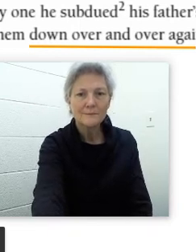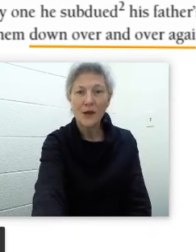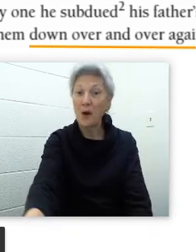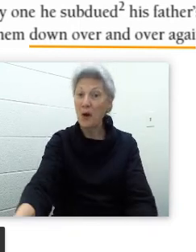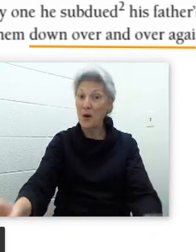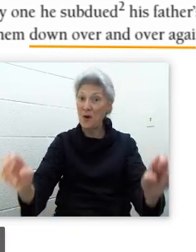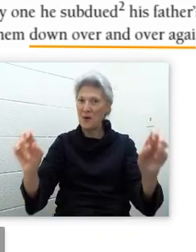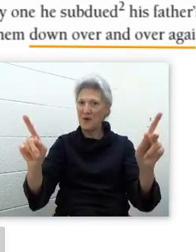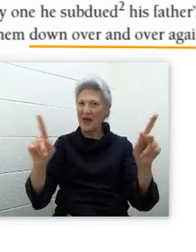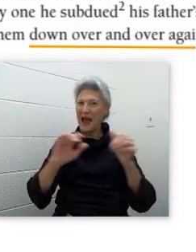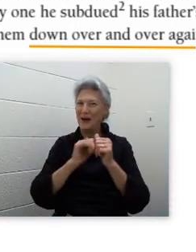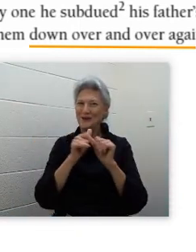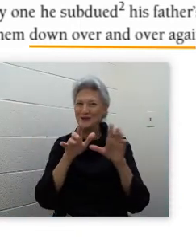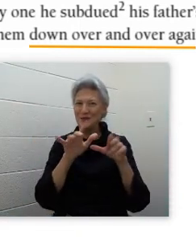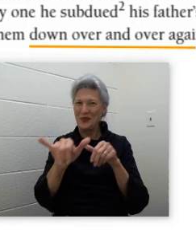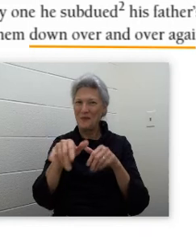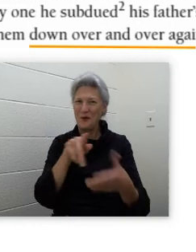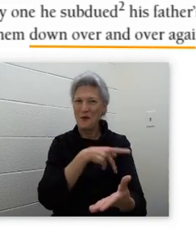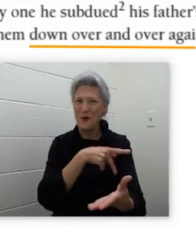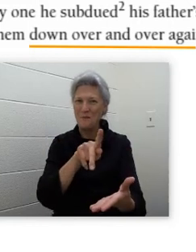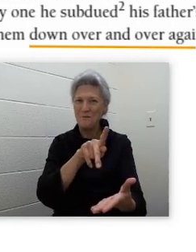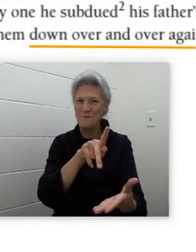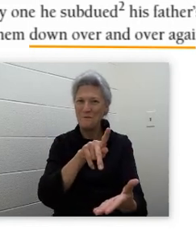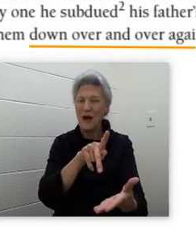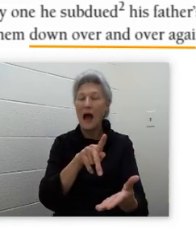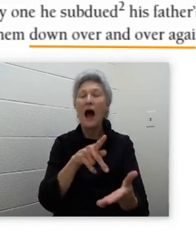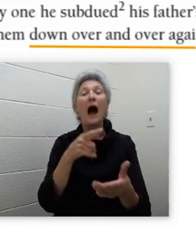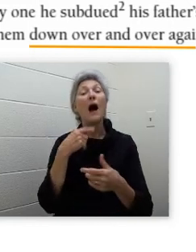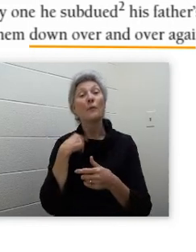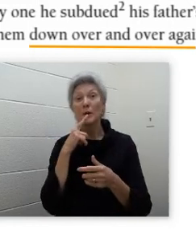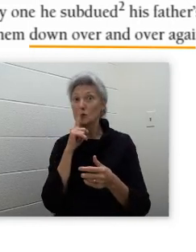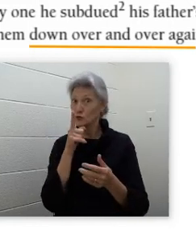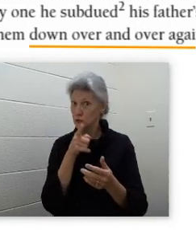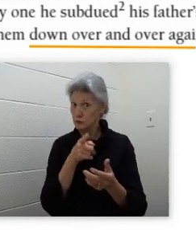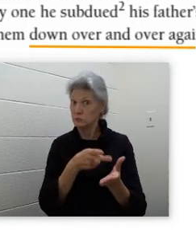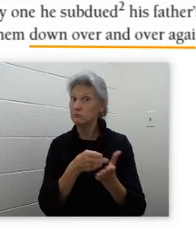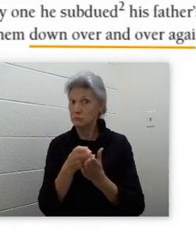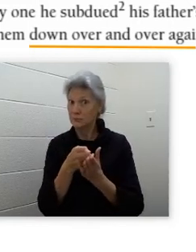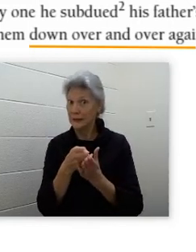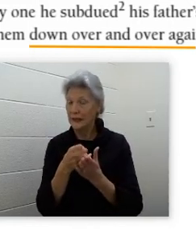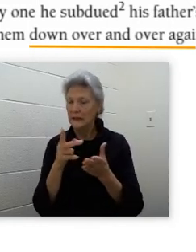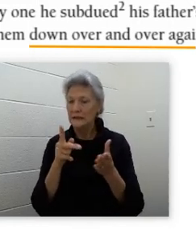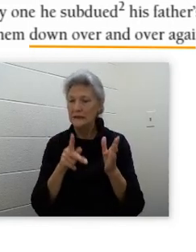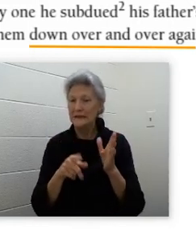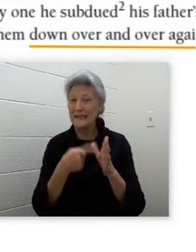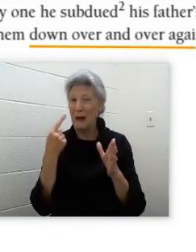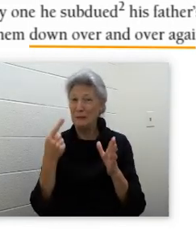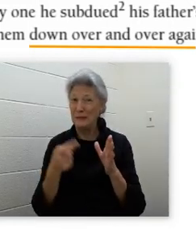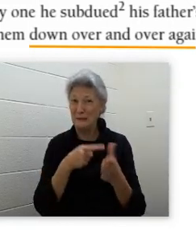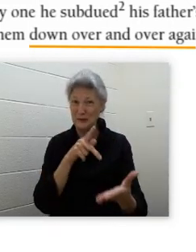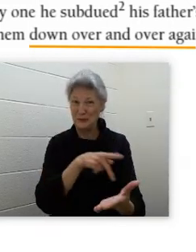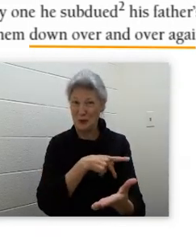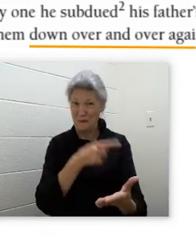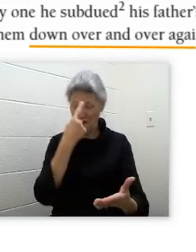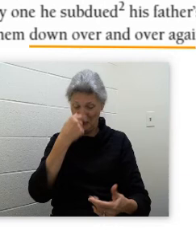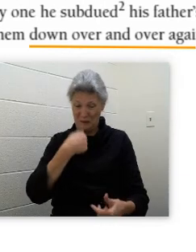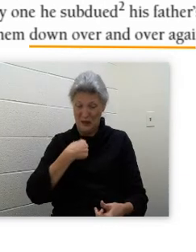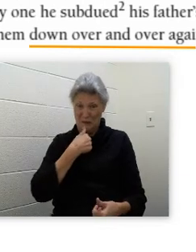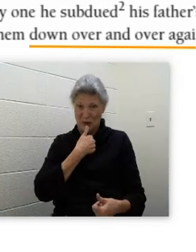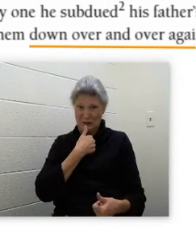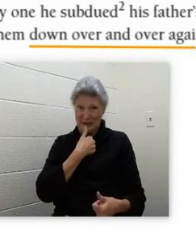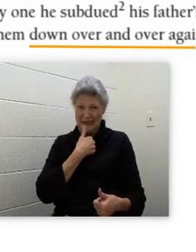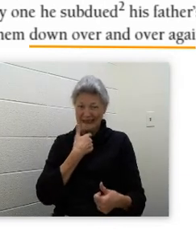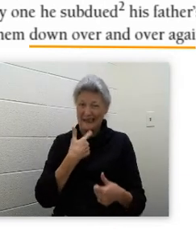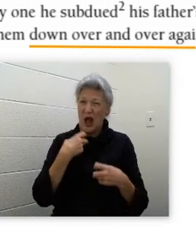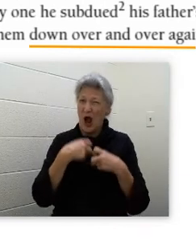All right, how did we do with this poem? Now, I'm going to be honest. Sometimes poem, for me personally, can be a